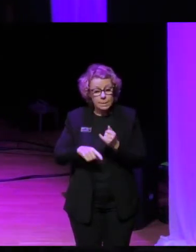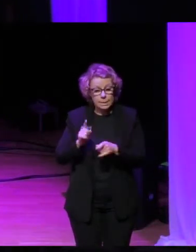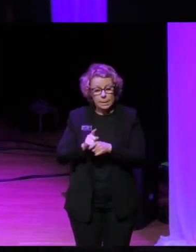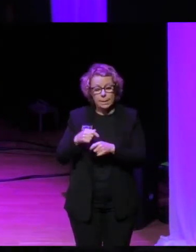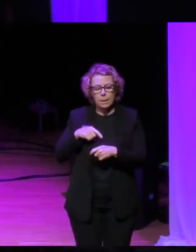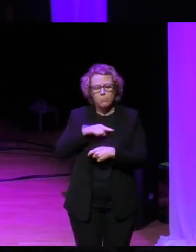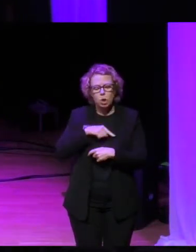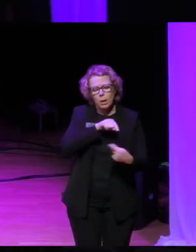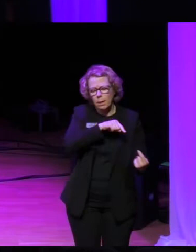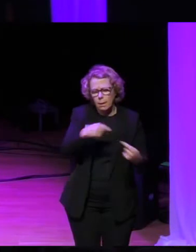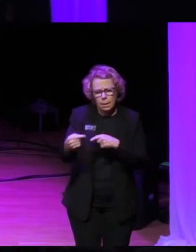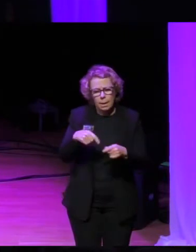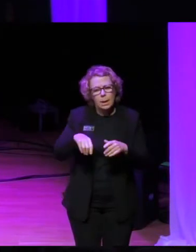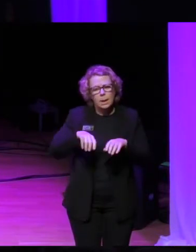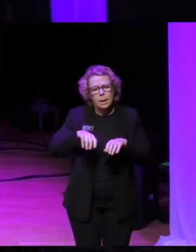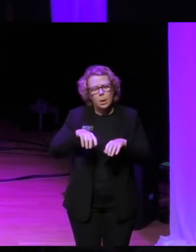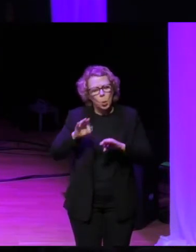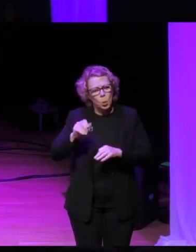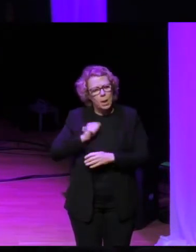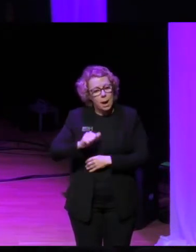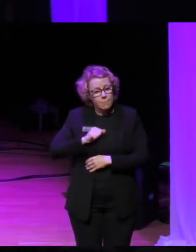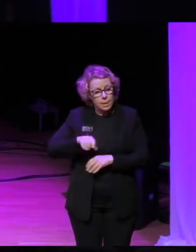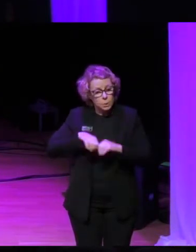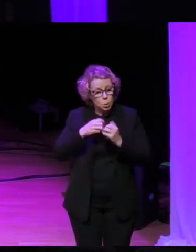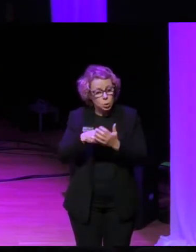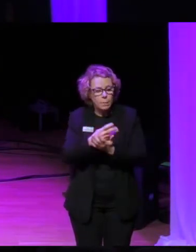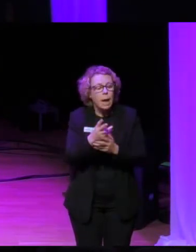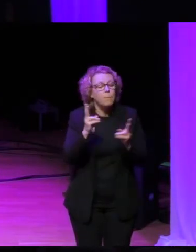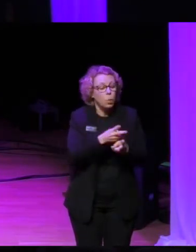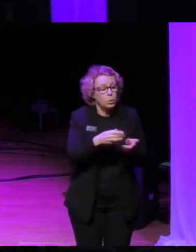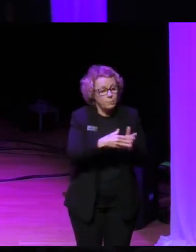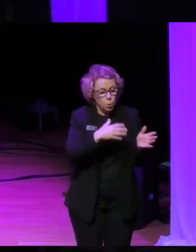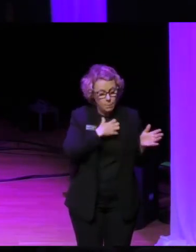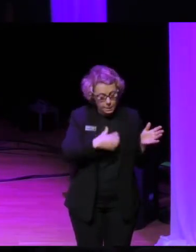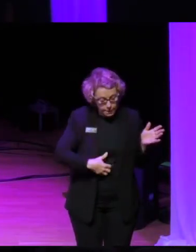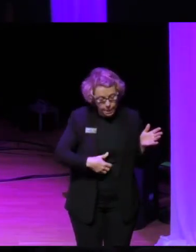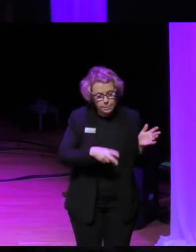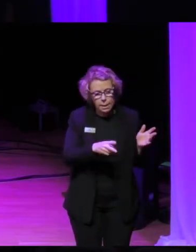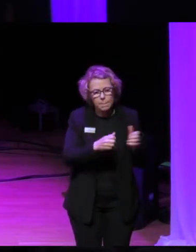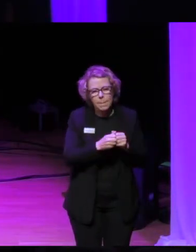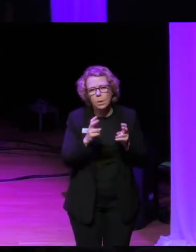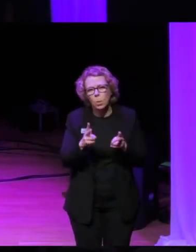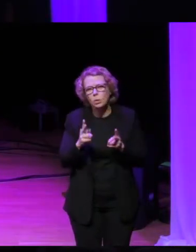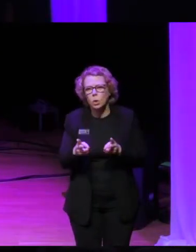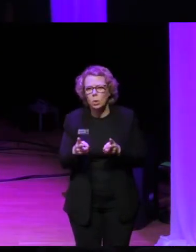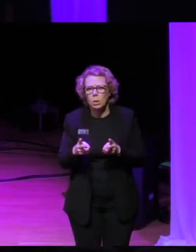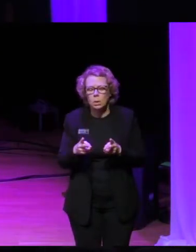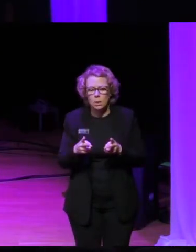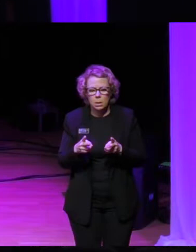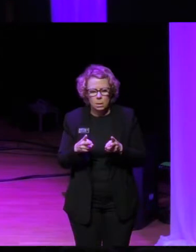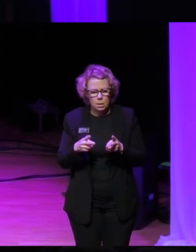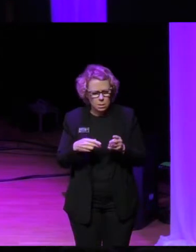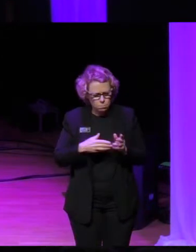of social media, both by the president, but also by you know, a wide variety of groups.